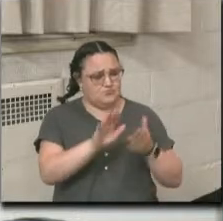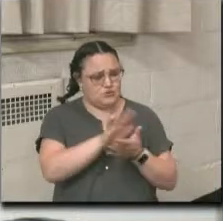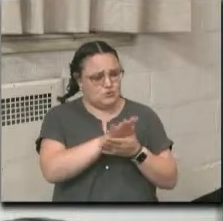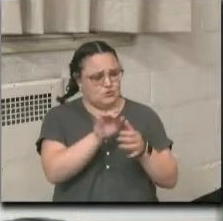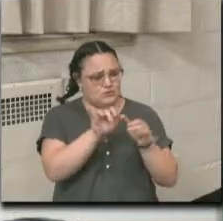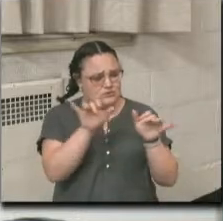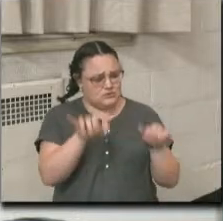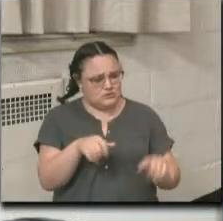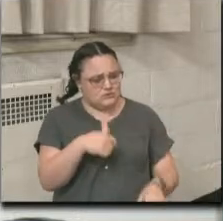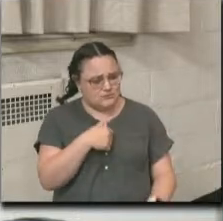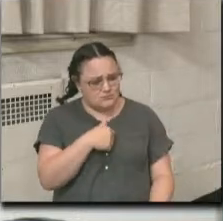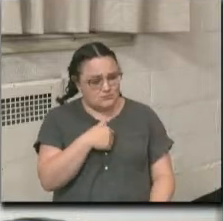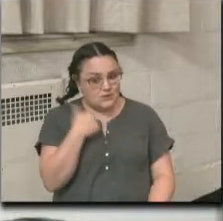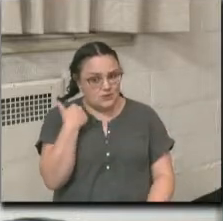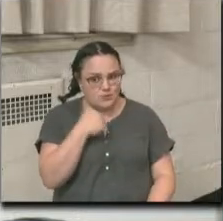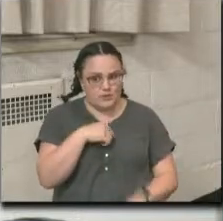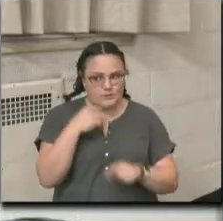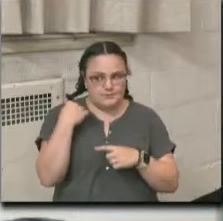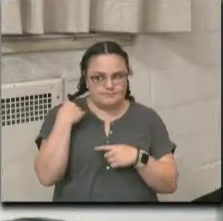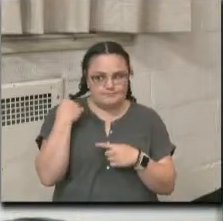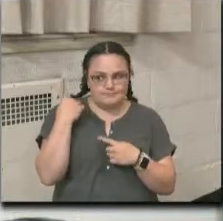and we have been doing it